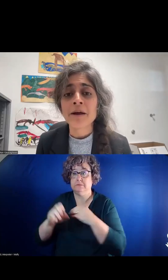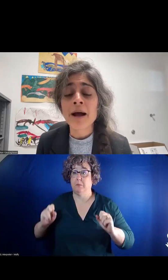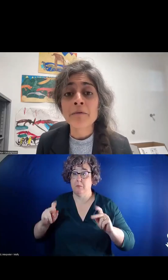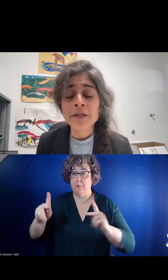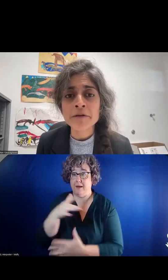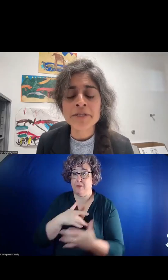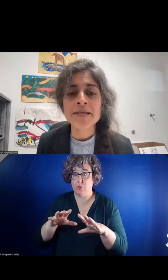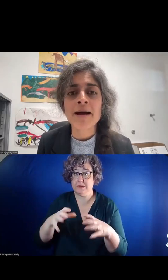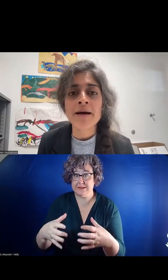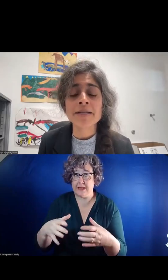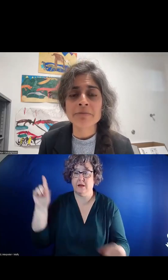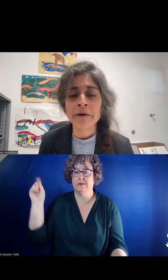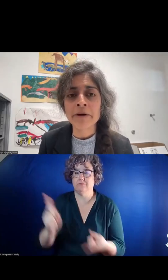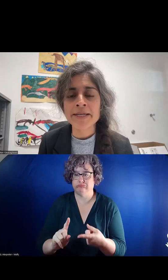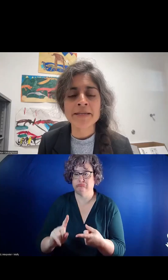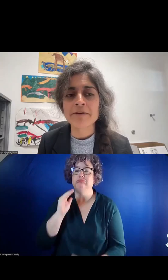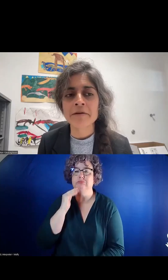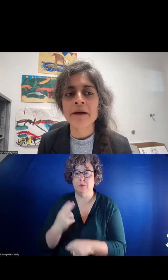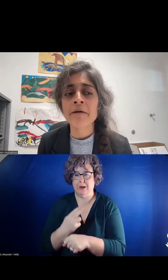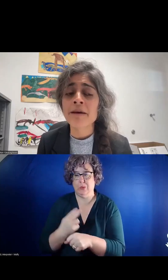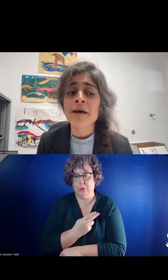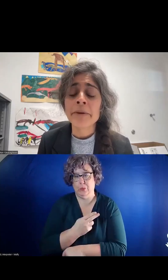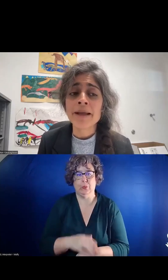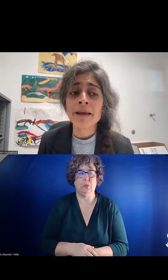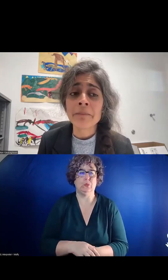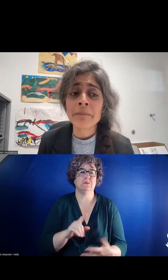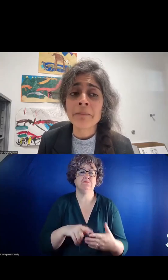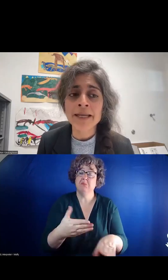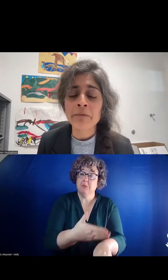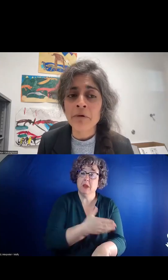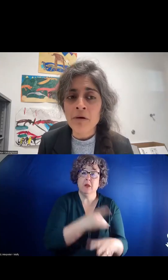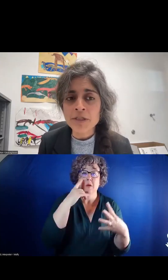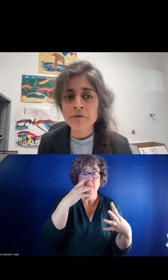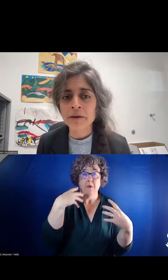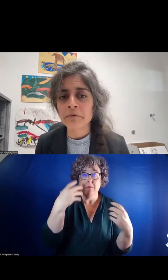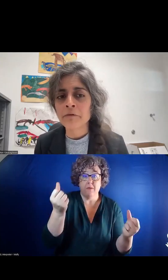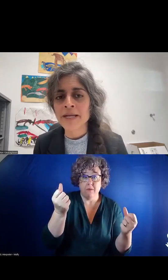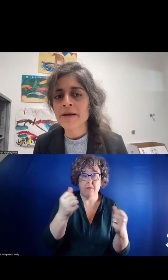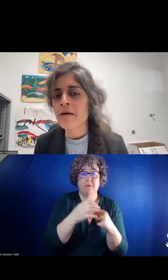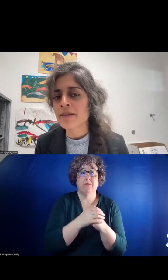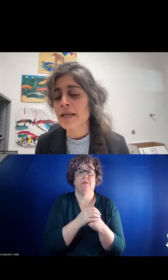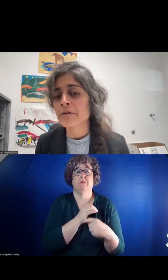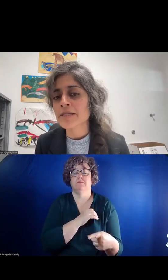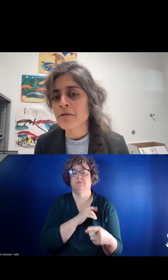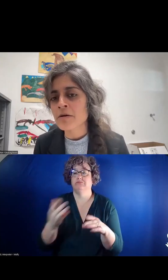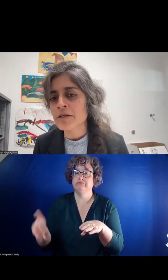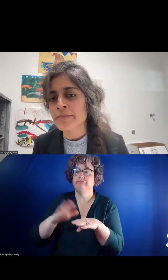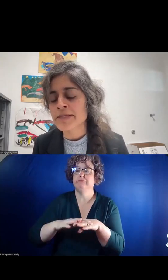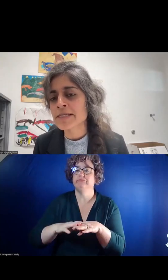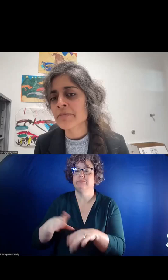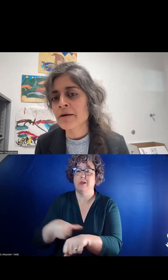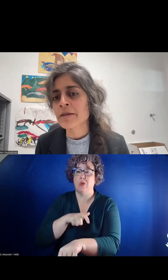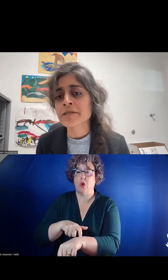and reduce disparities in physical health. But importantly, it will also improve mental health and increase